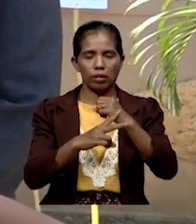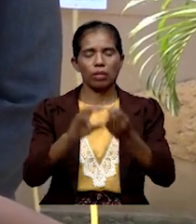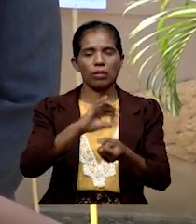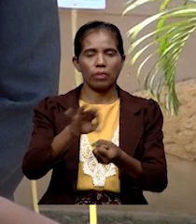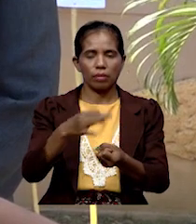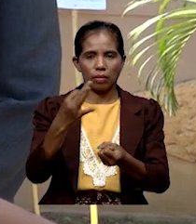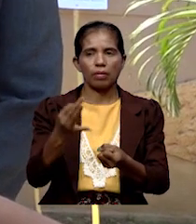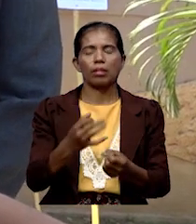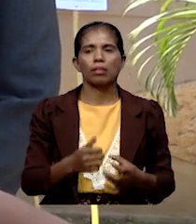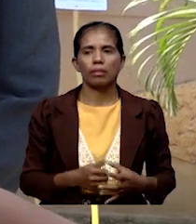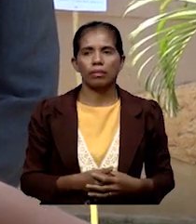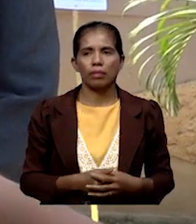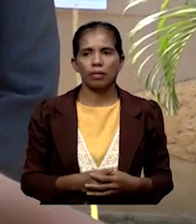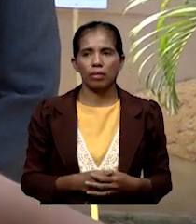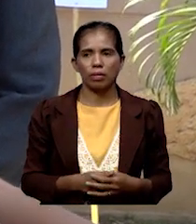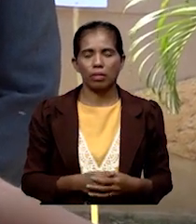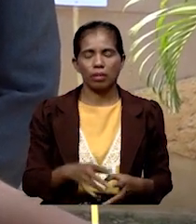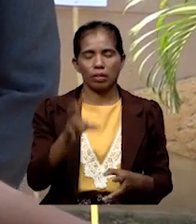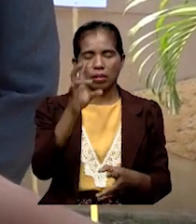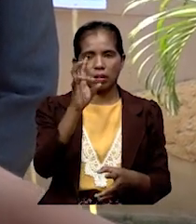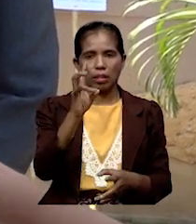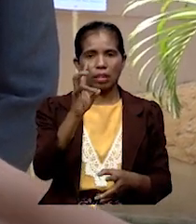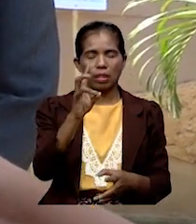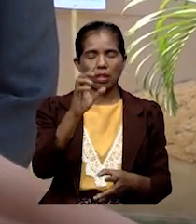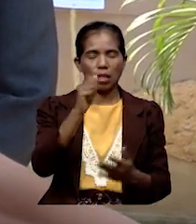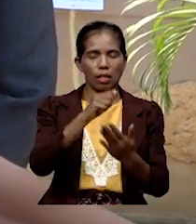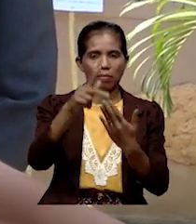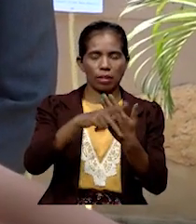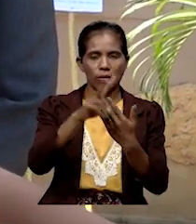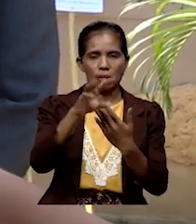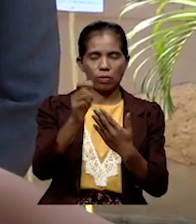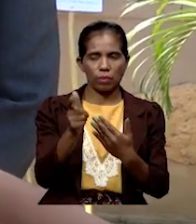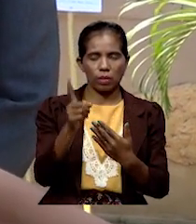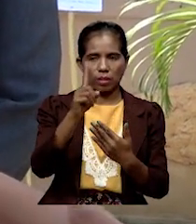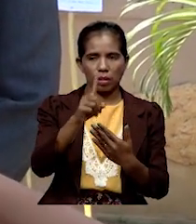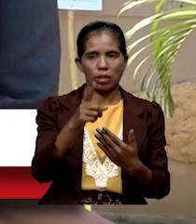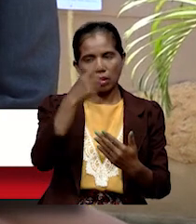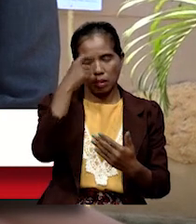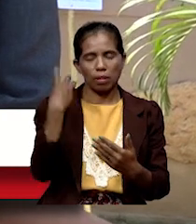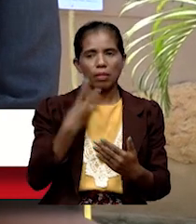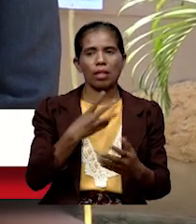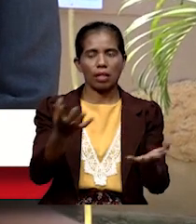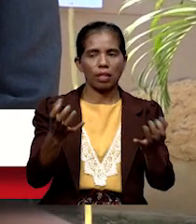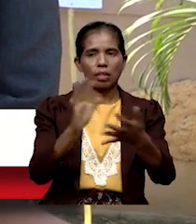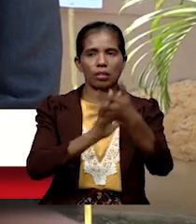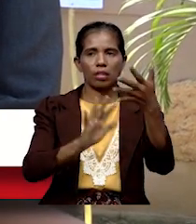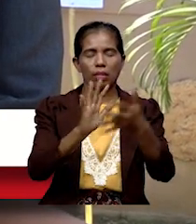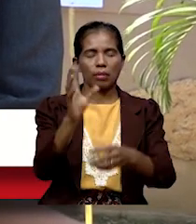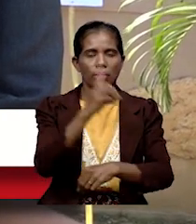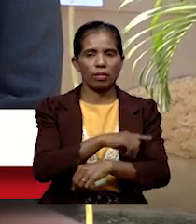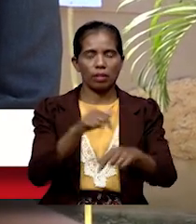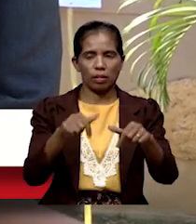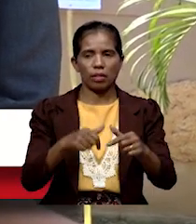iha 7 de abril 2021. Tamam ya karakap celebra loro in dana ento